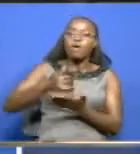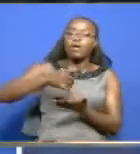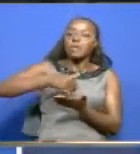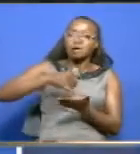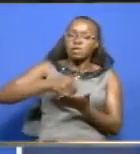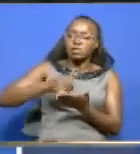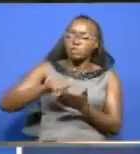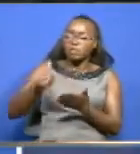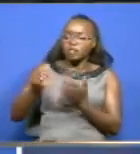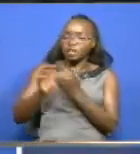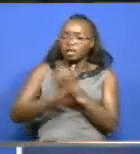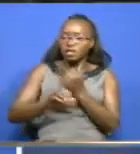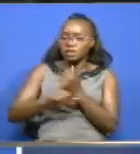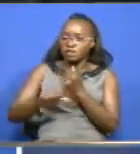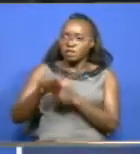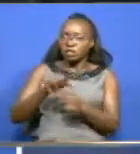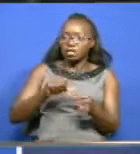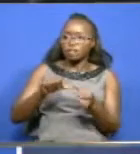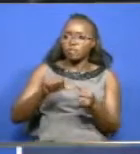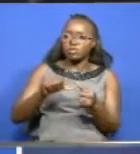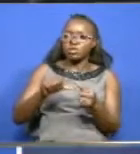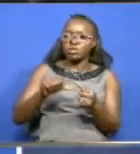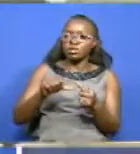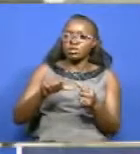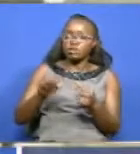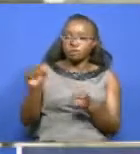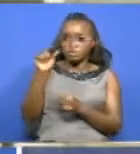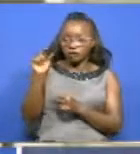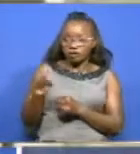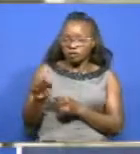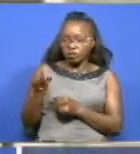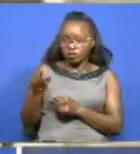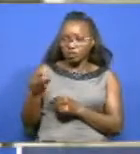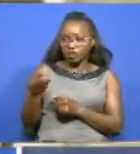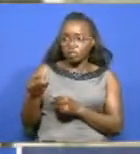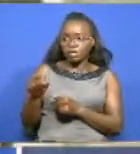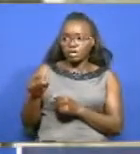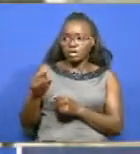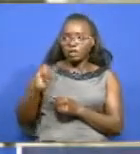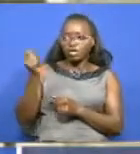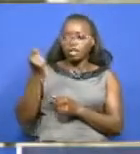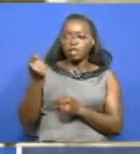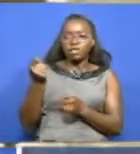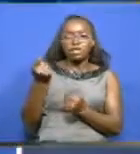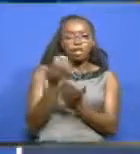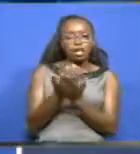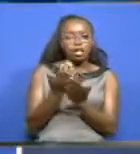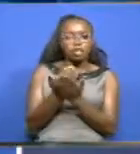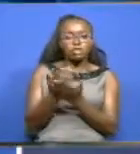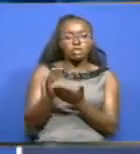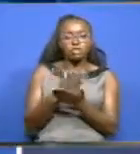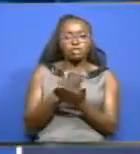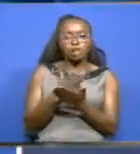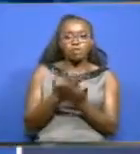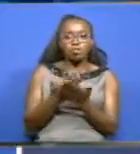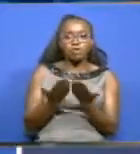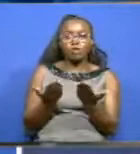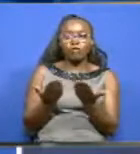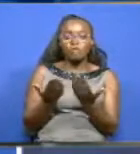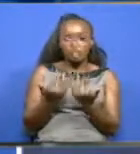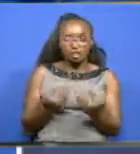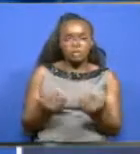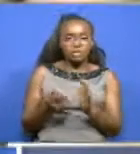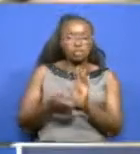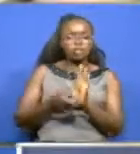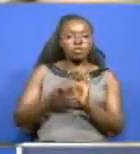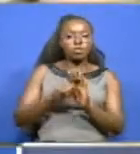countries around that region. Kenya is now urging Iran to relax some of its phytosanitary requirements